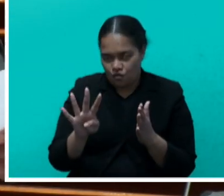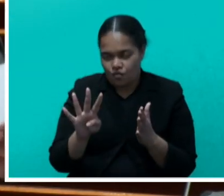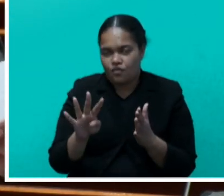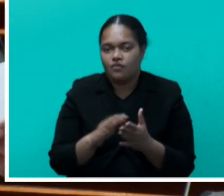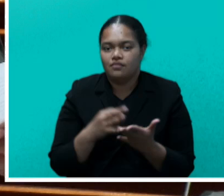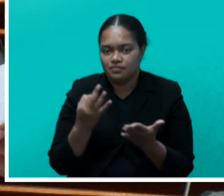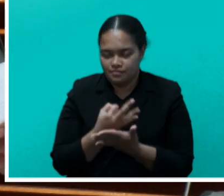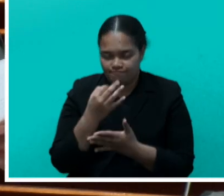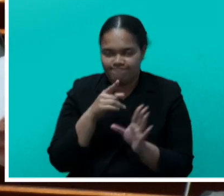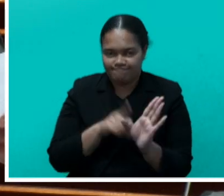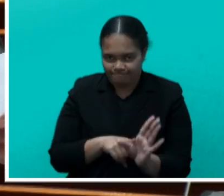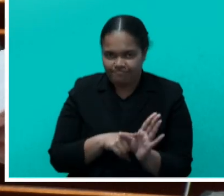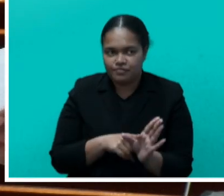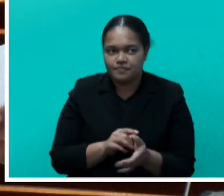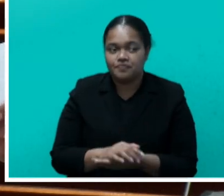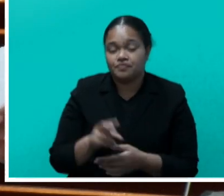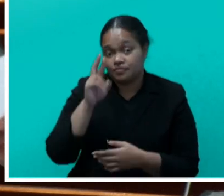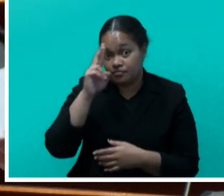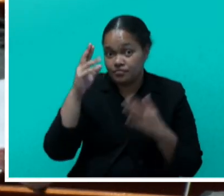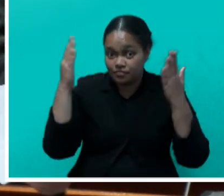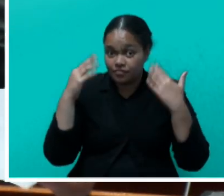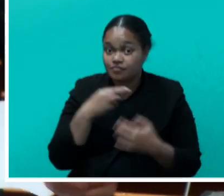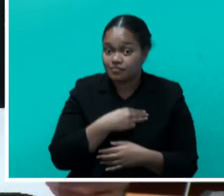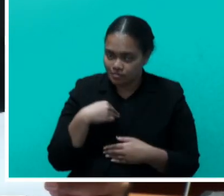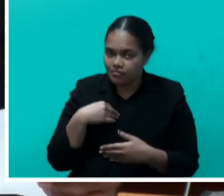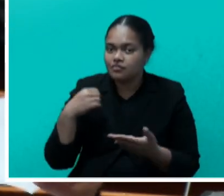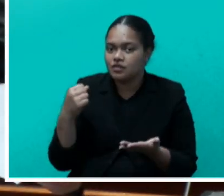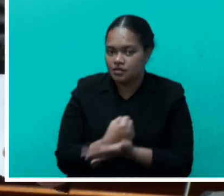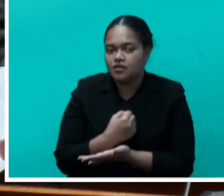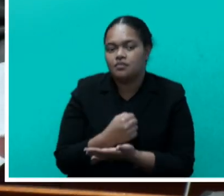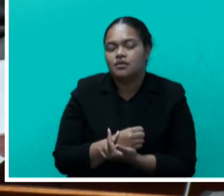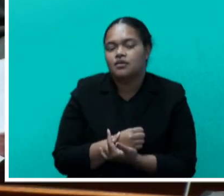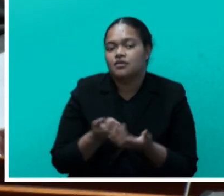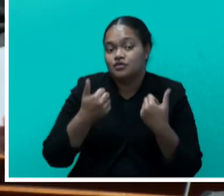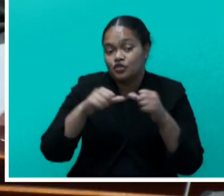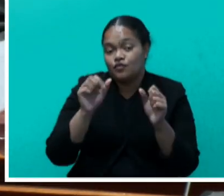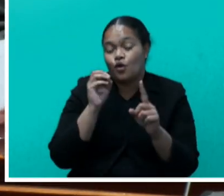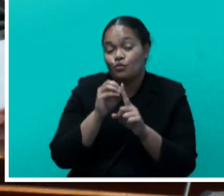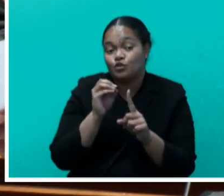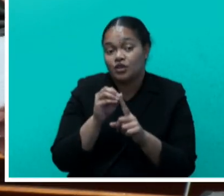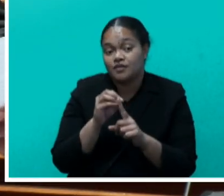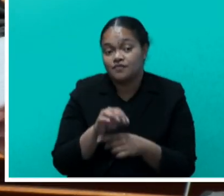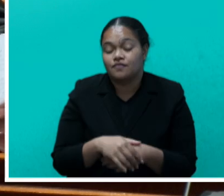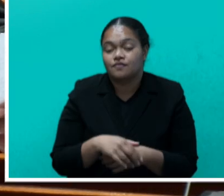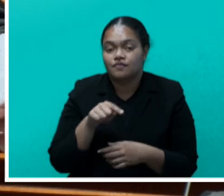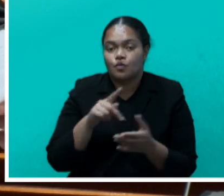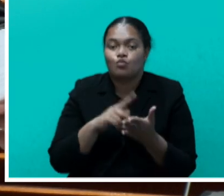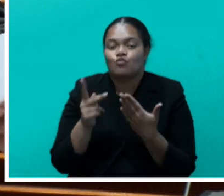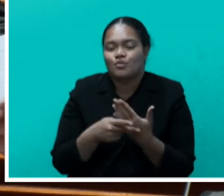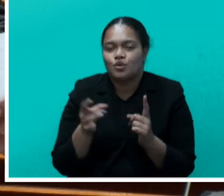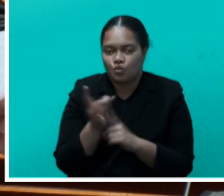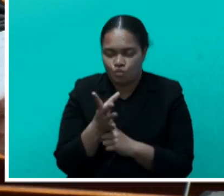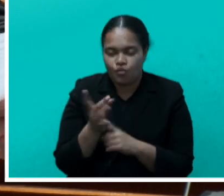current financial year. Mr. Speaker, sir, the Ministry is determined to achieve the objectives of the revamped ROI program, which is an important